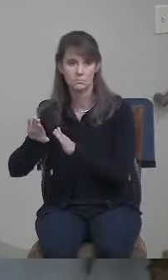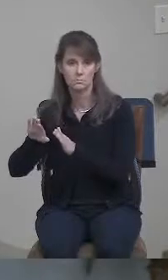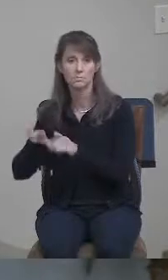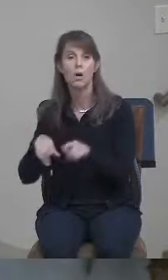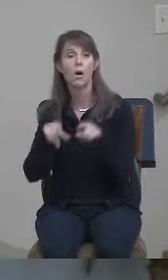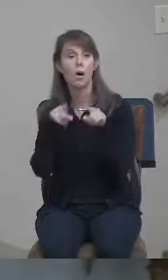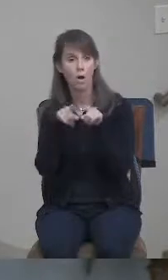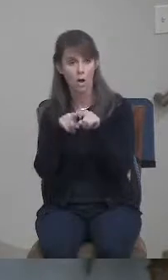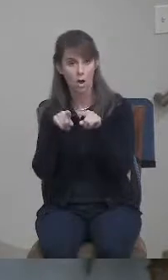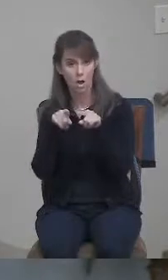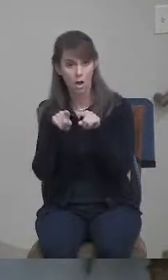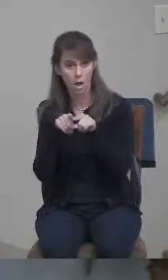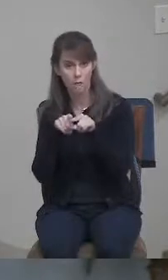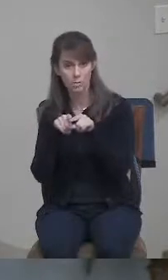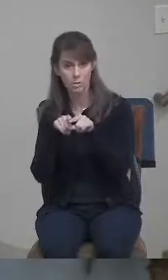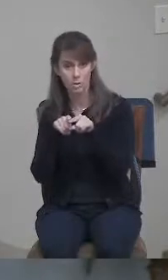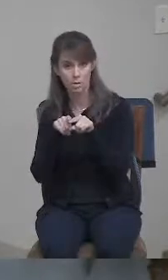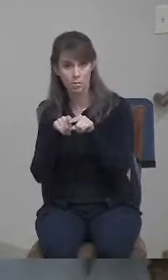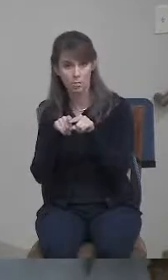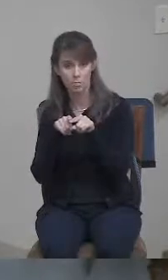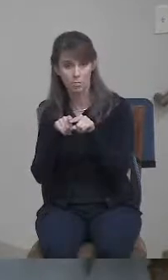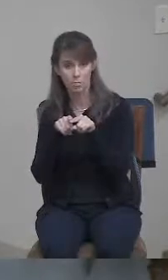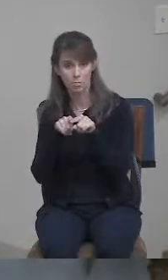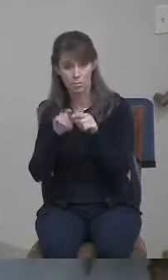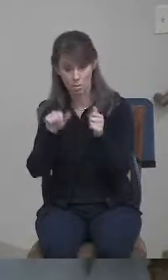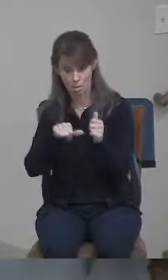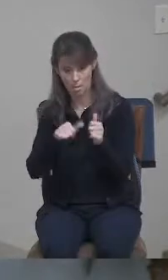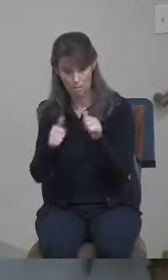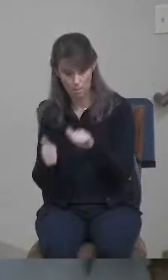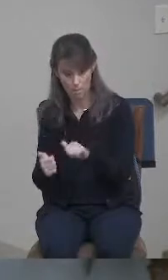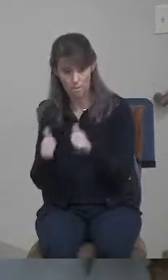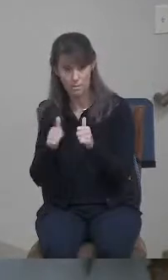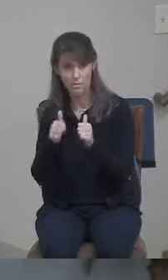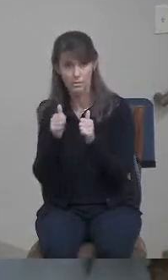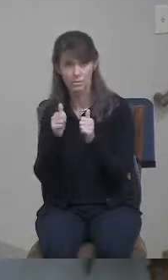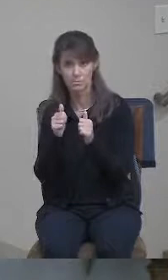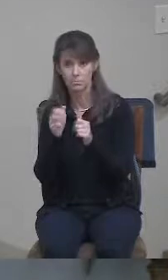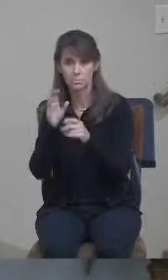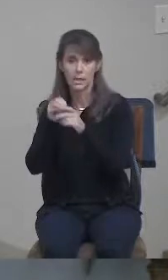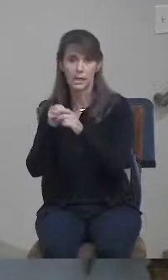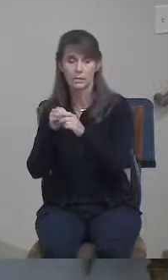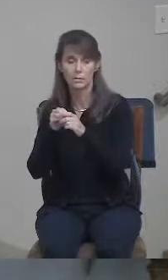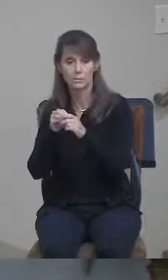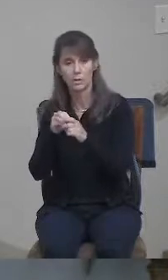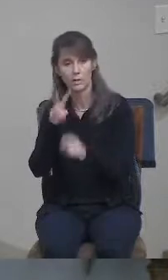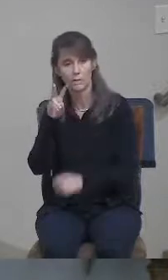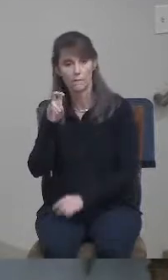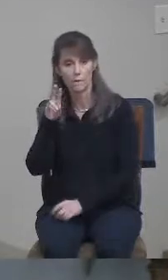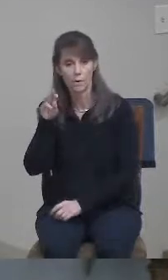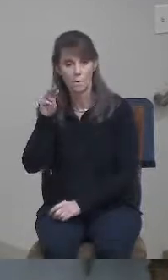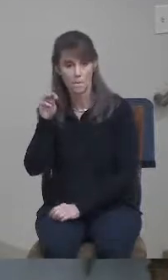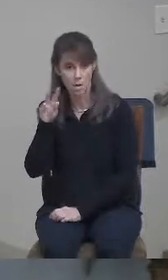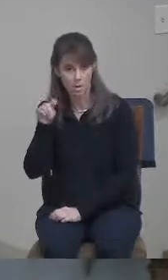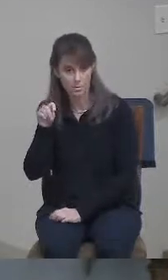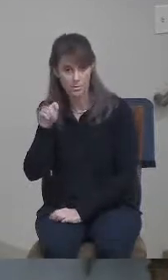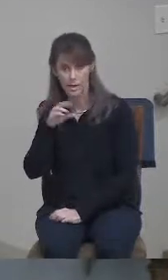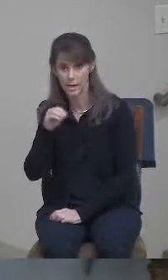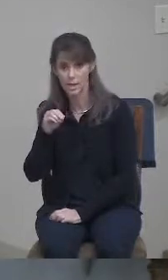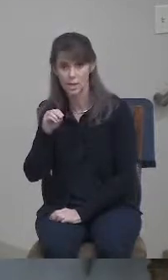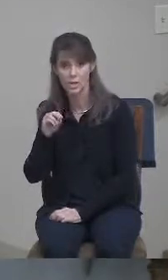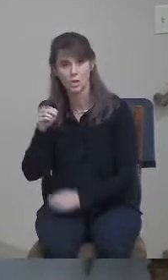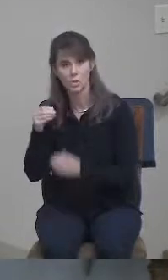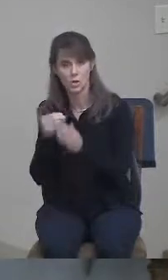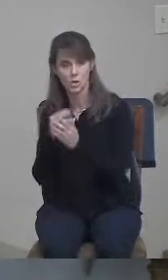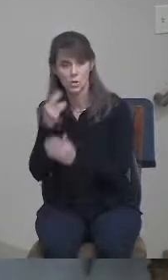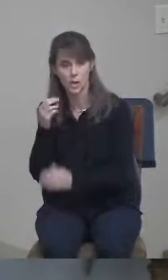also working among the Baptists in Vermont and New Hampshire. Here the movement was led by a man by the name of Elias